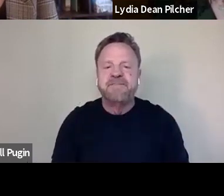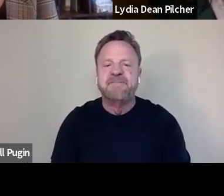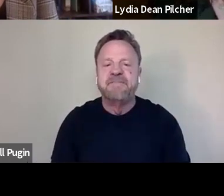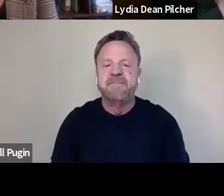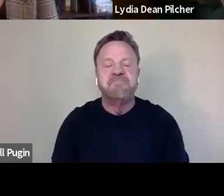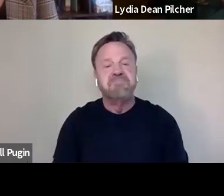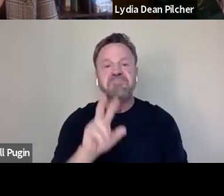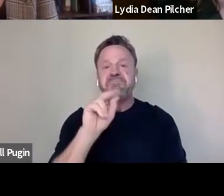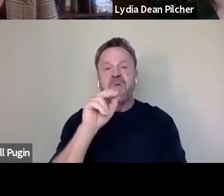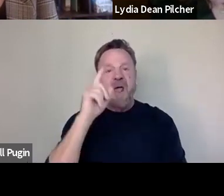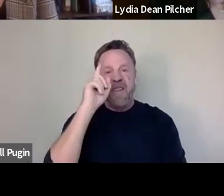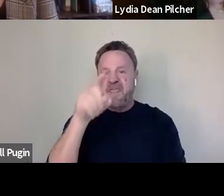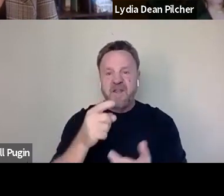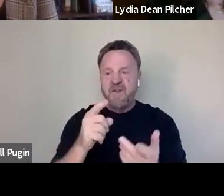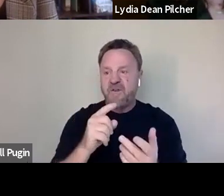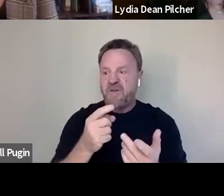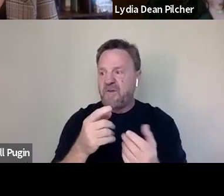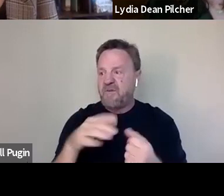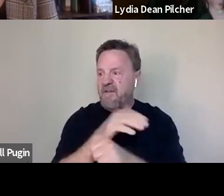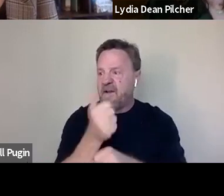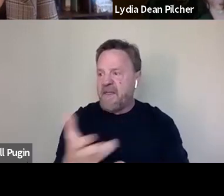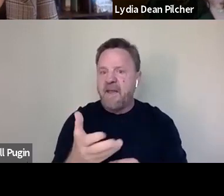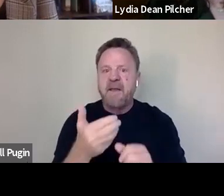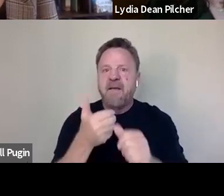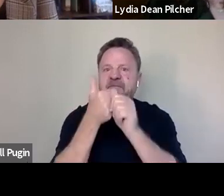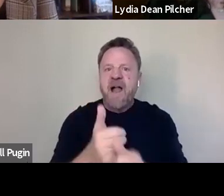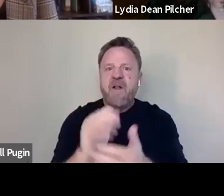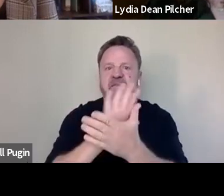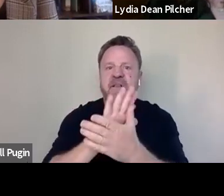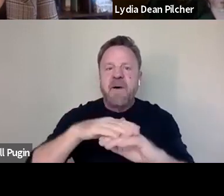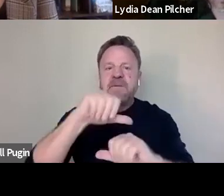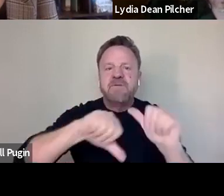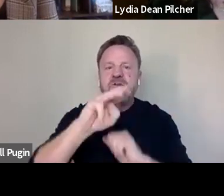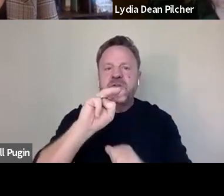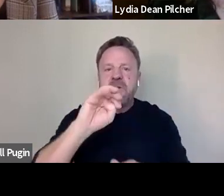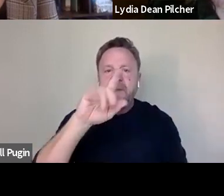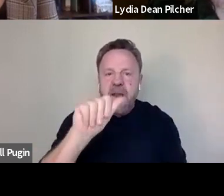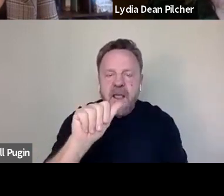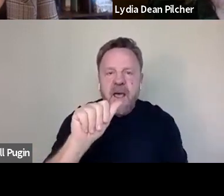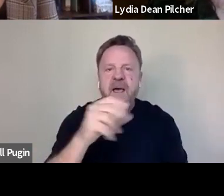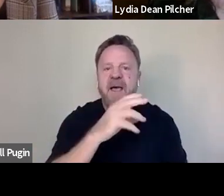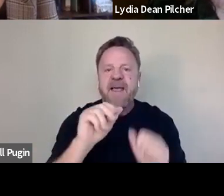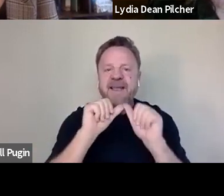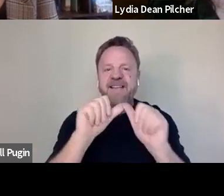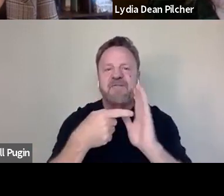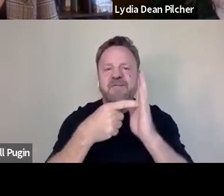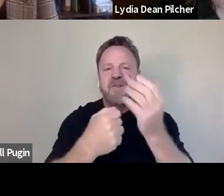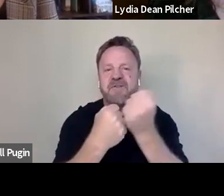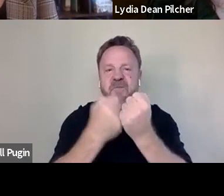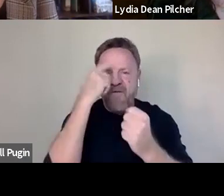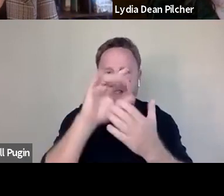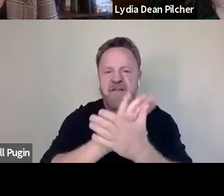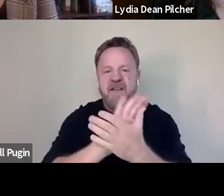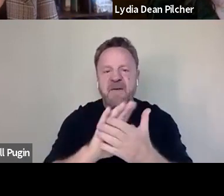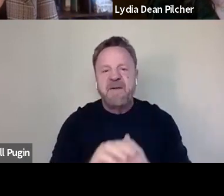No, I think you covered it. Make sure you follow the film on social media and continue to show your support for the film. Thank you so